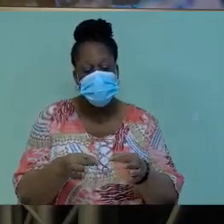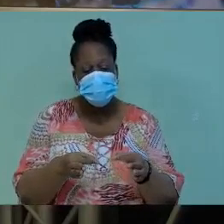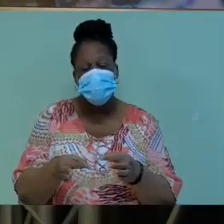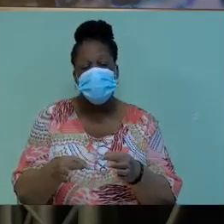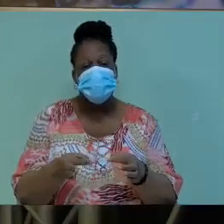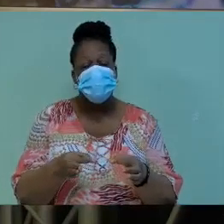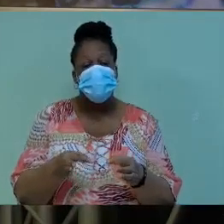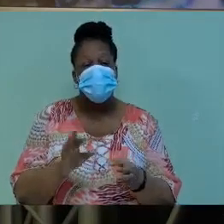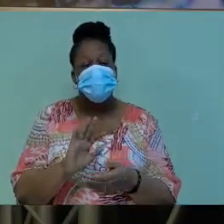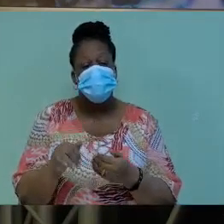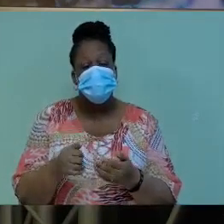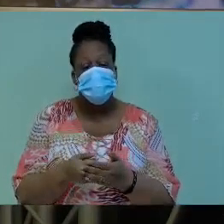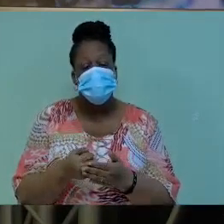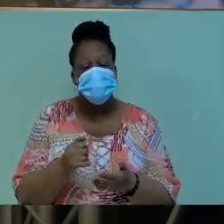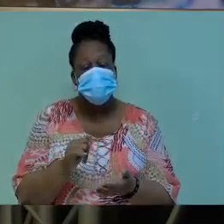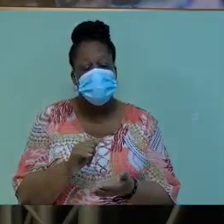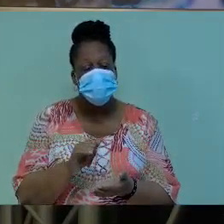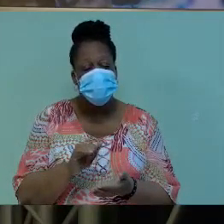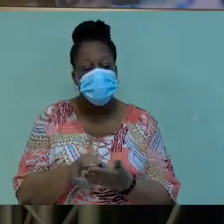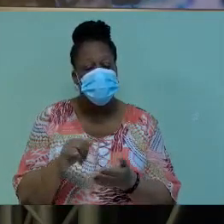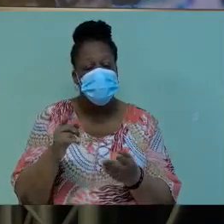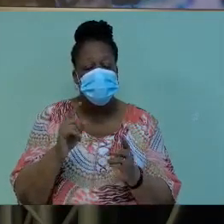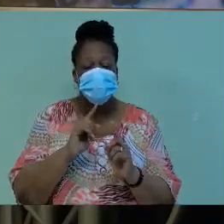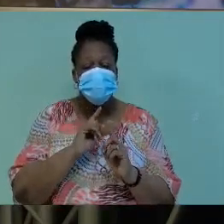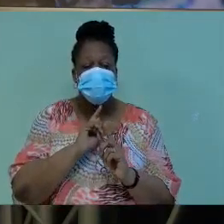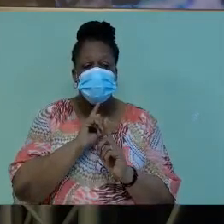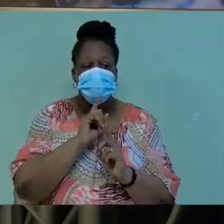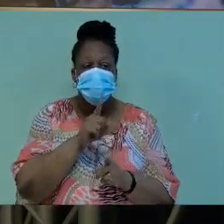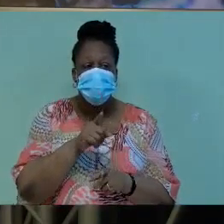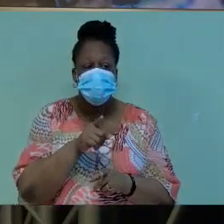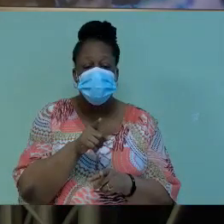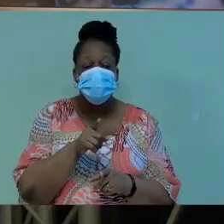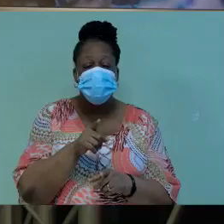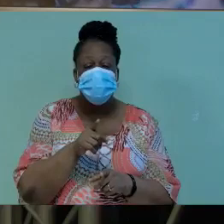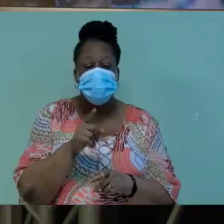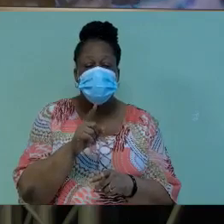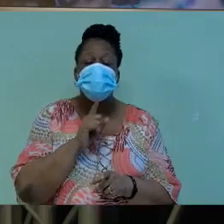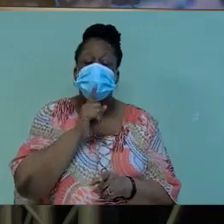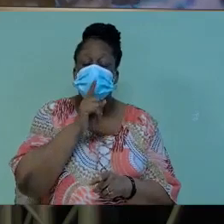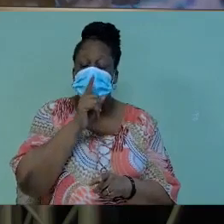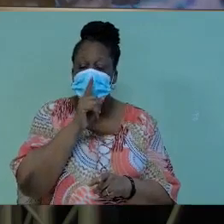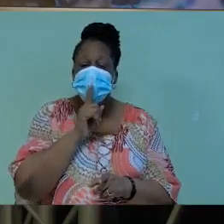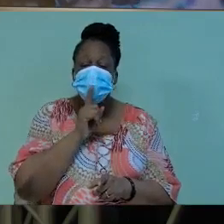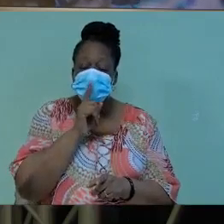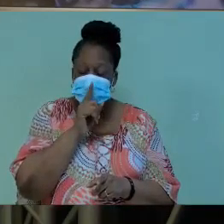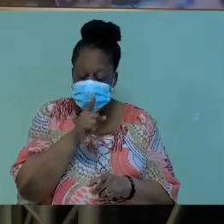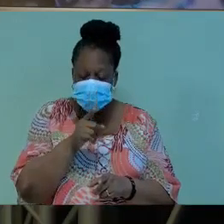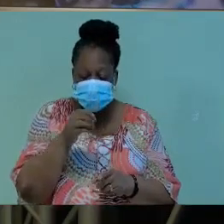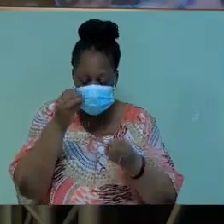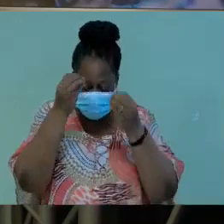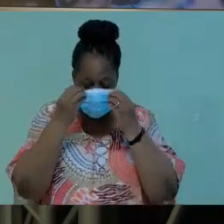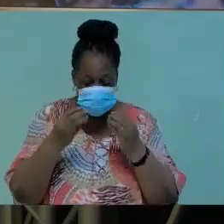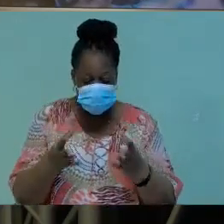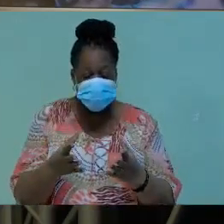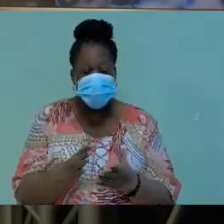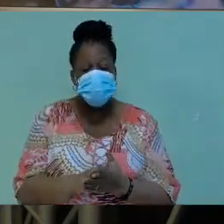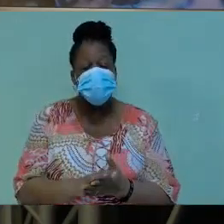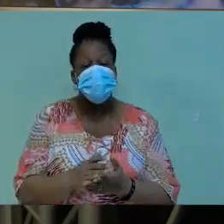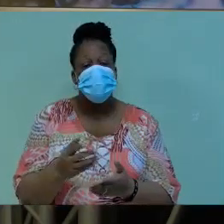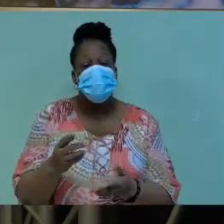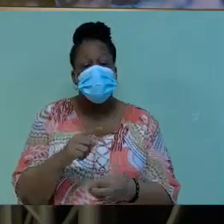are primarily aimed towards providing reliable information that supports the efficient and effective management of the resources of the government of St.